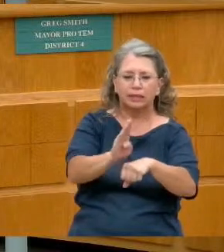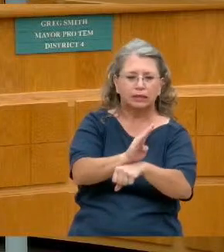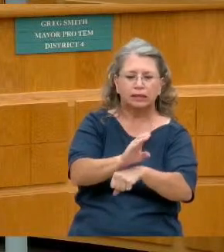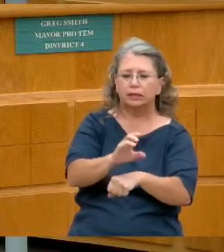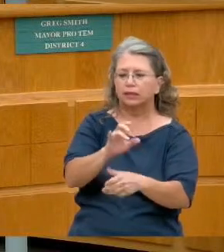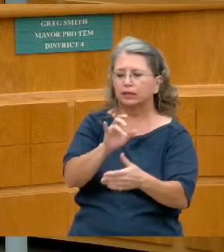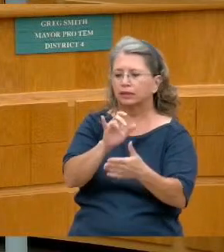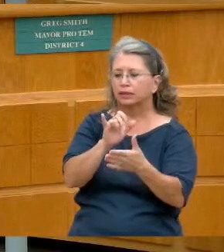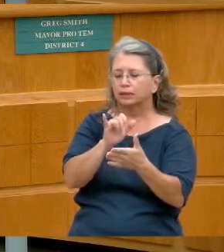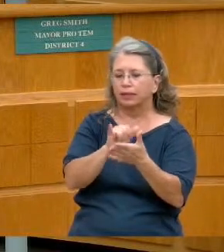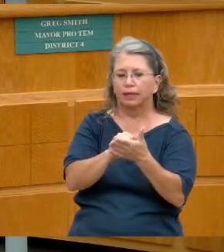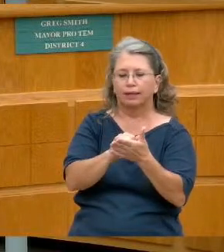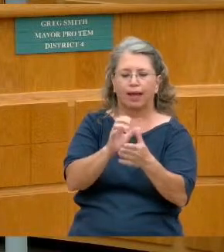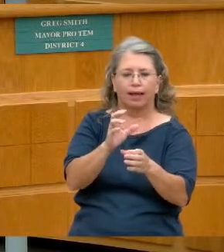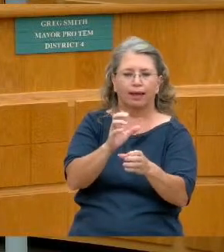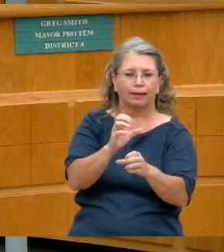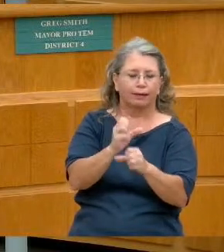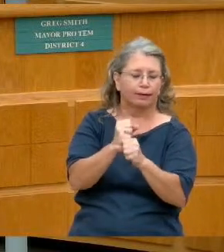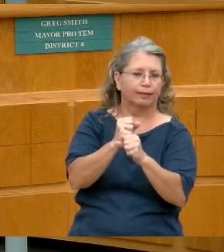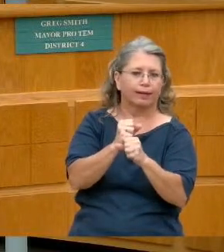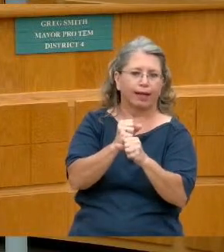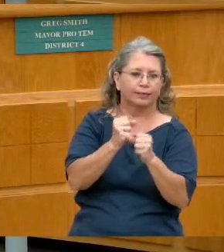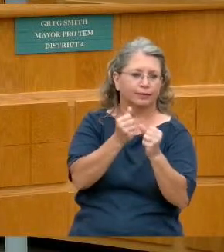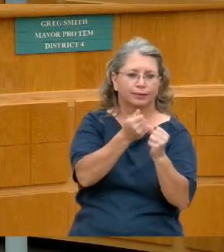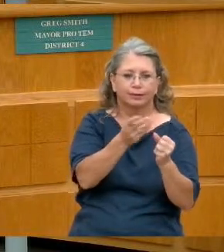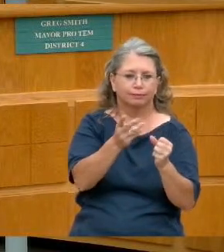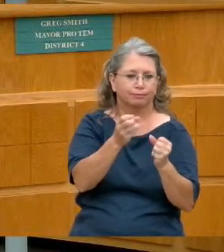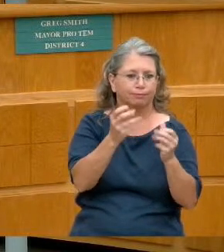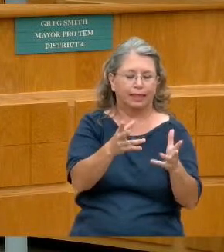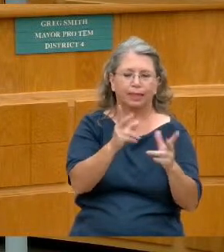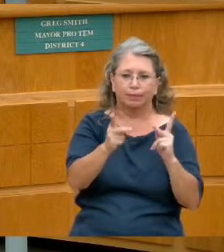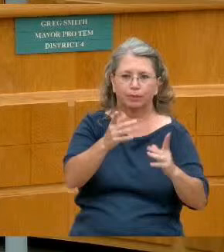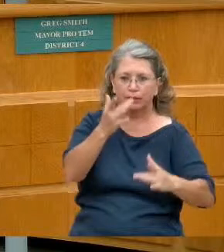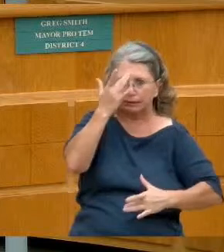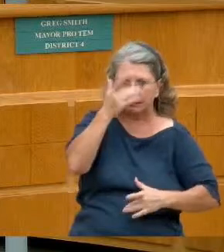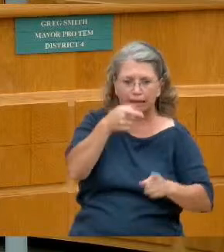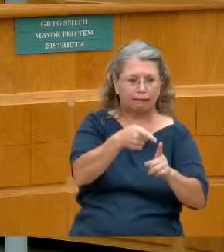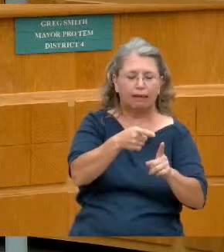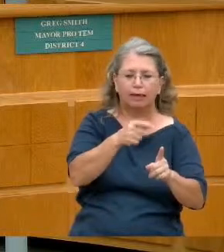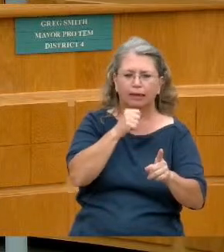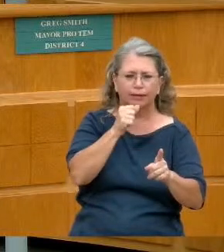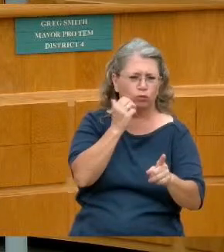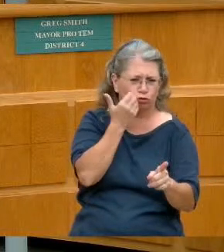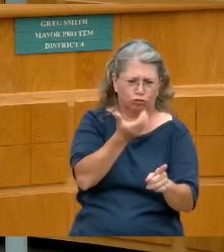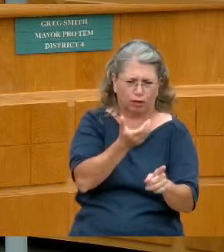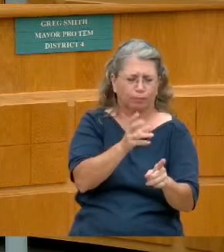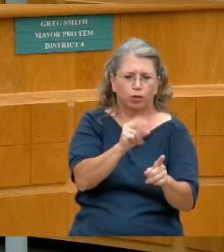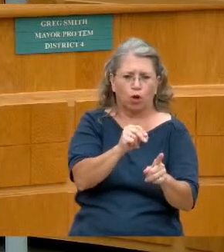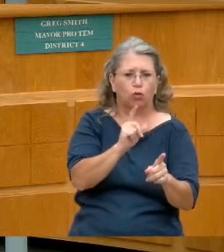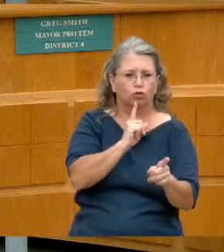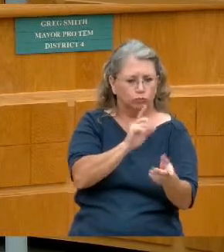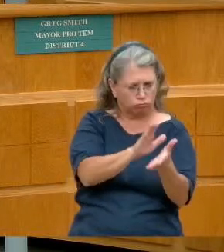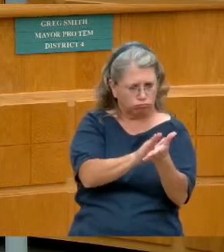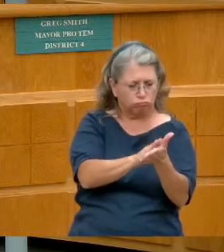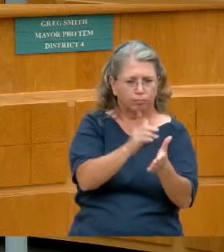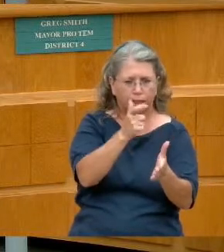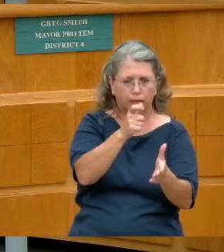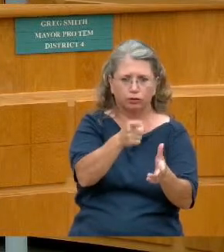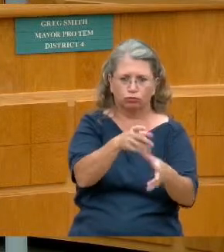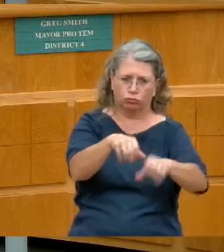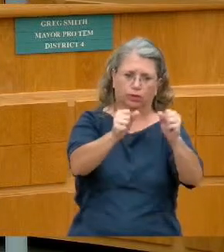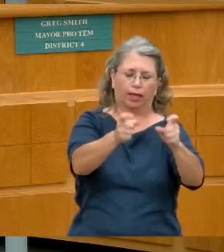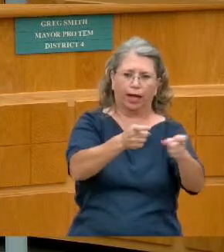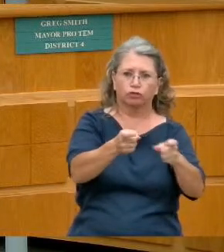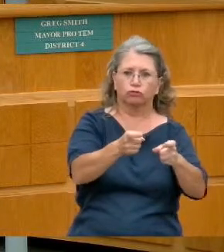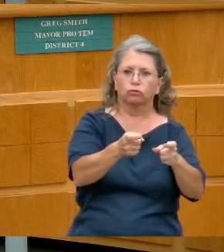comply and help to contain the outbreak, they should be commended for the work that they've done, as well as our frontline workers